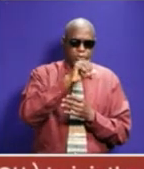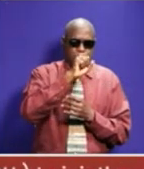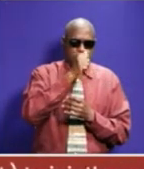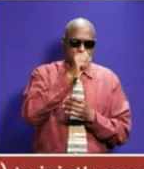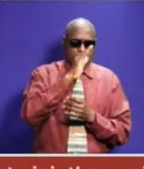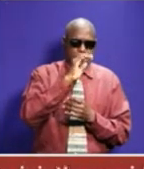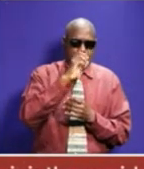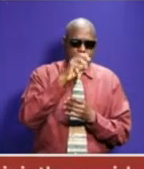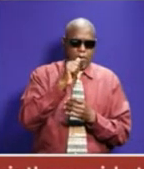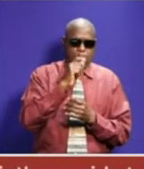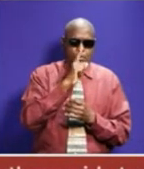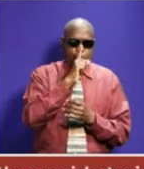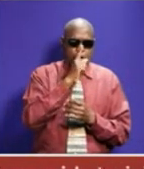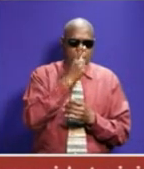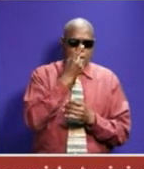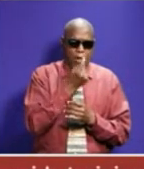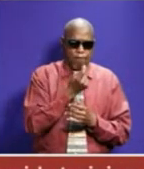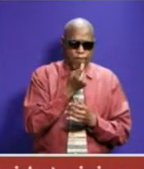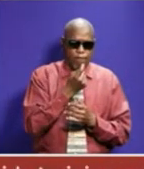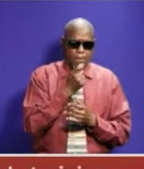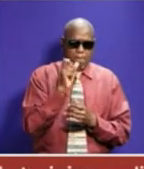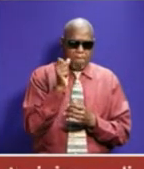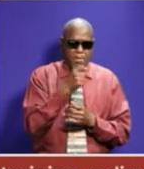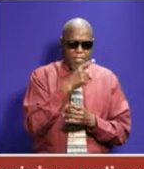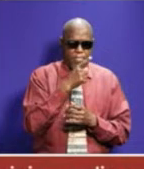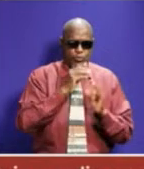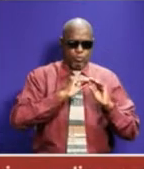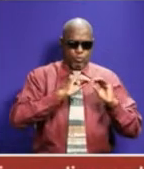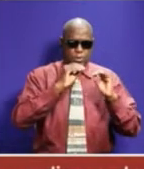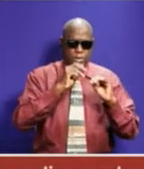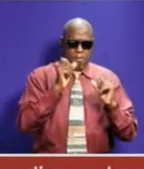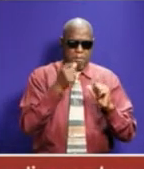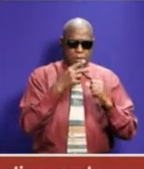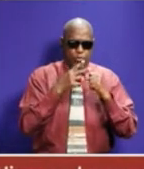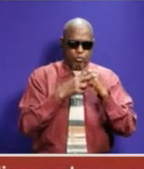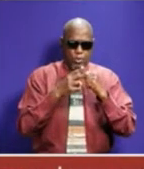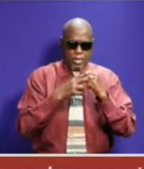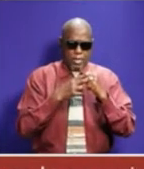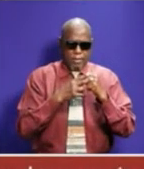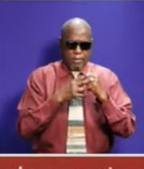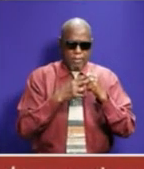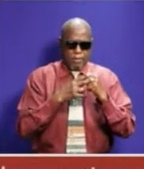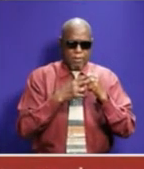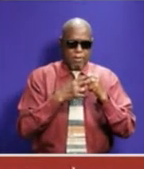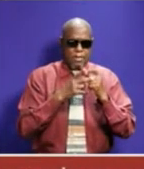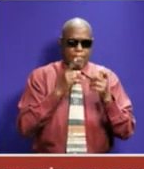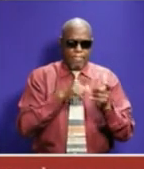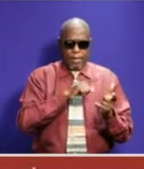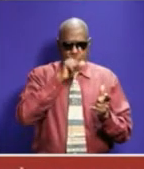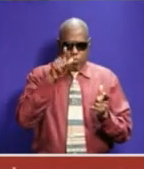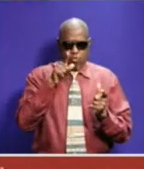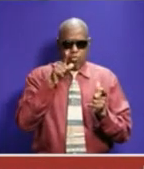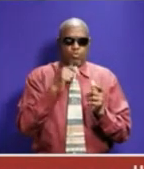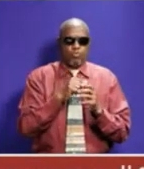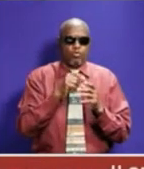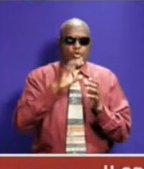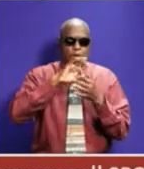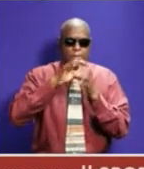for 1.5 months training in July, run up to the Olympic Games.